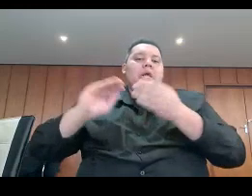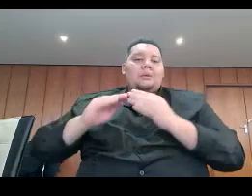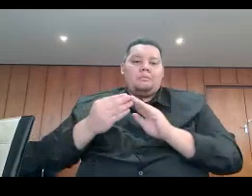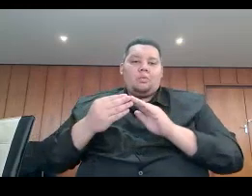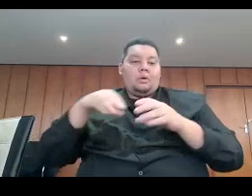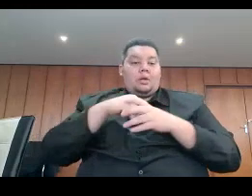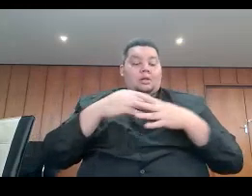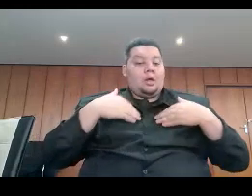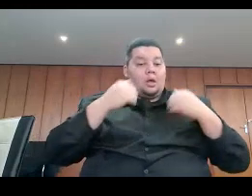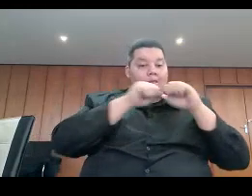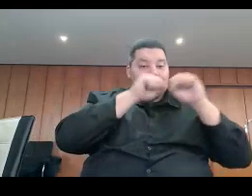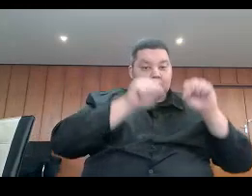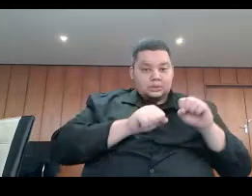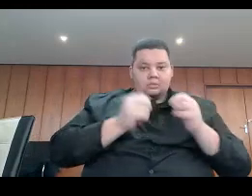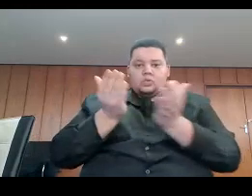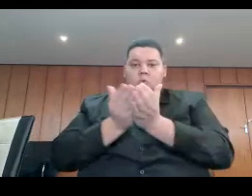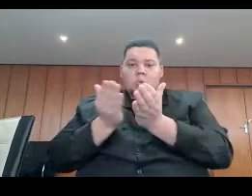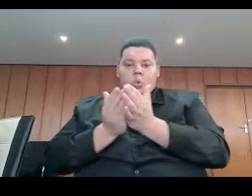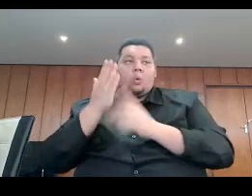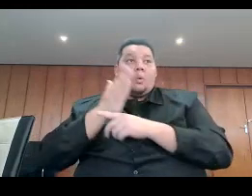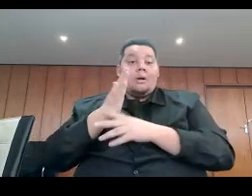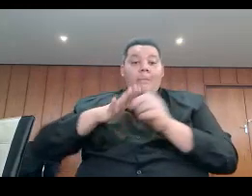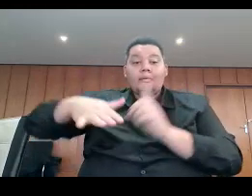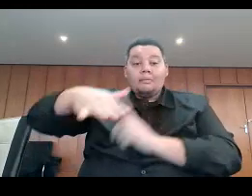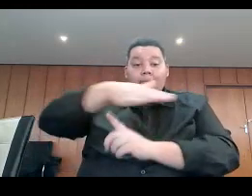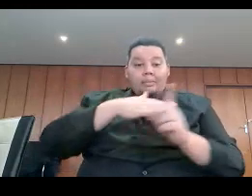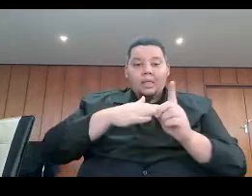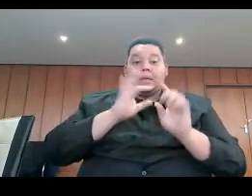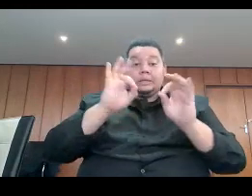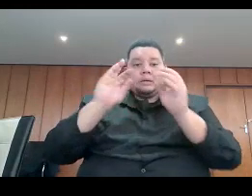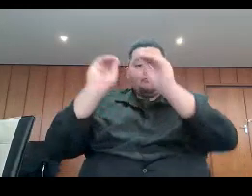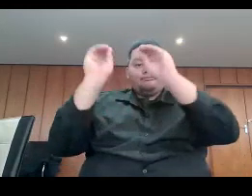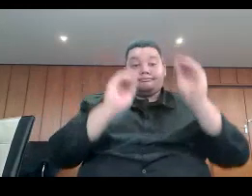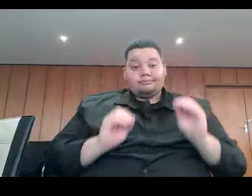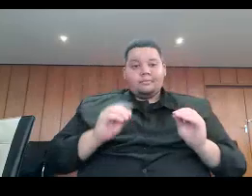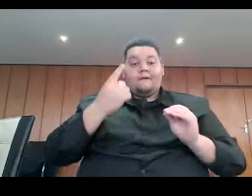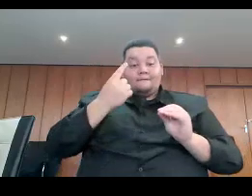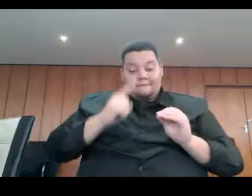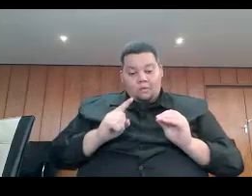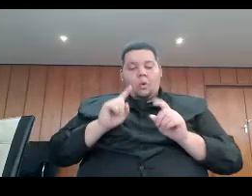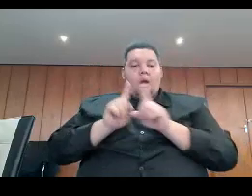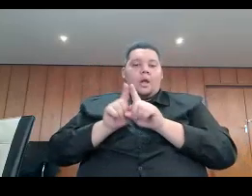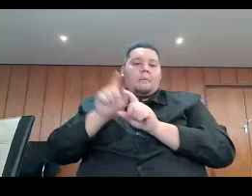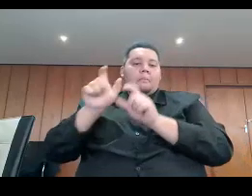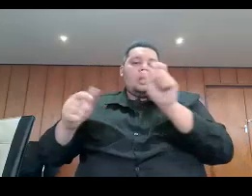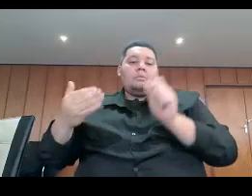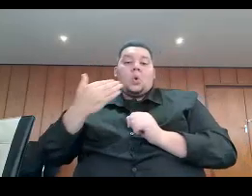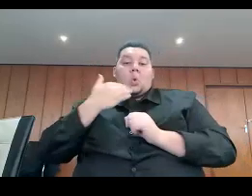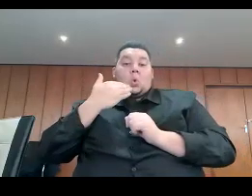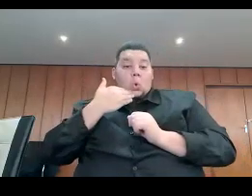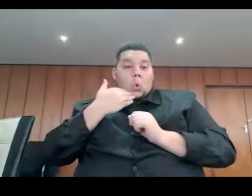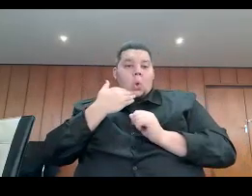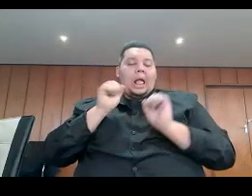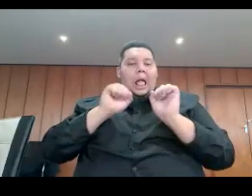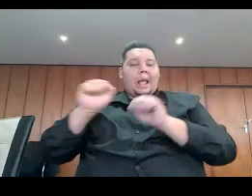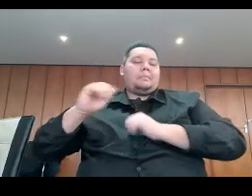health systems, in schools, in workplaces designed for and by people who are